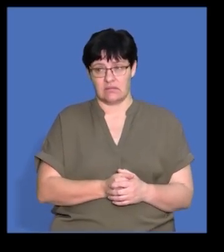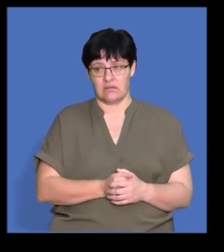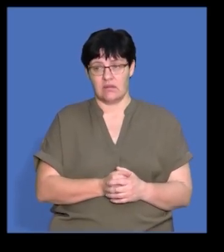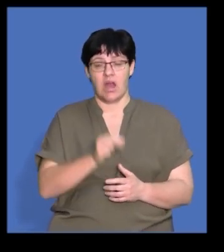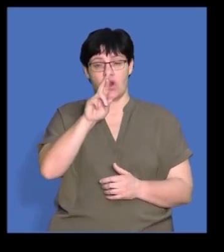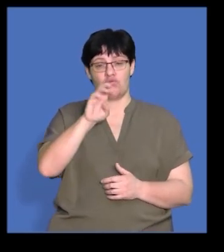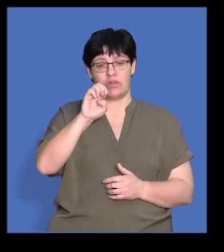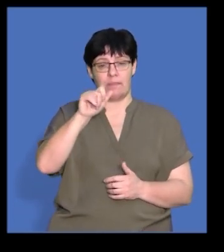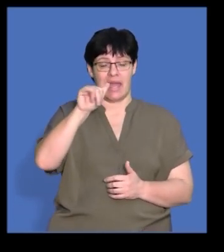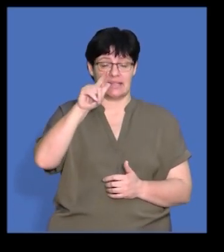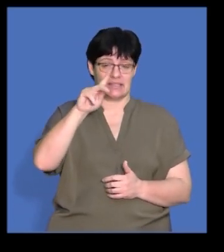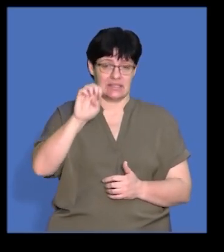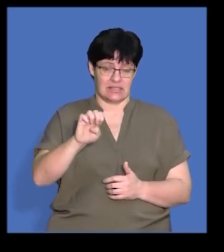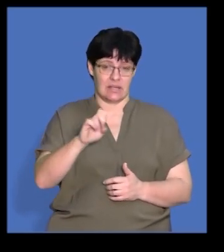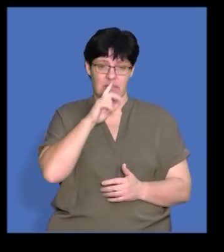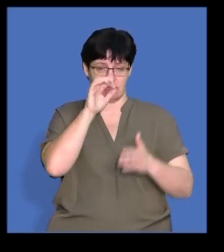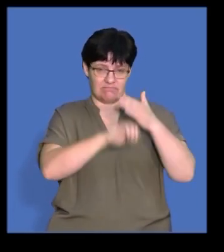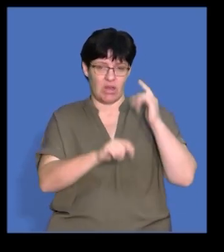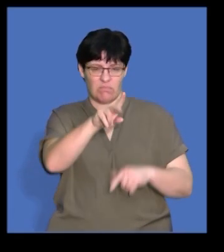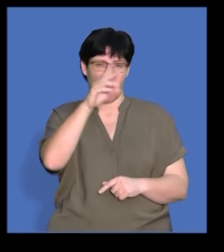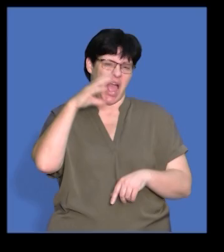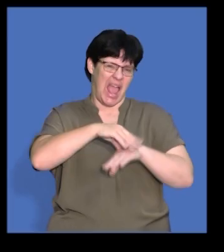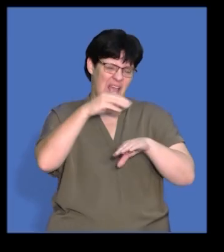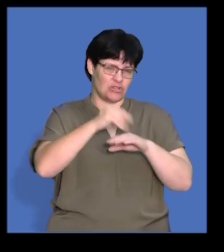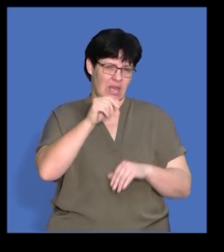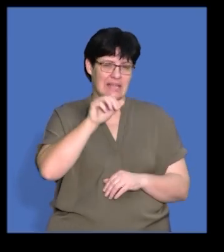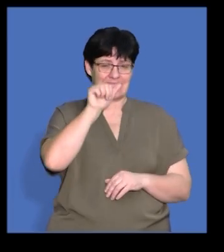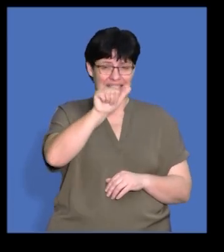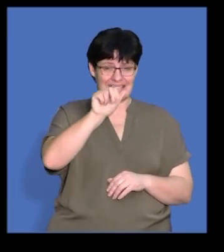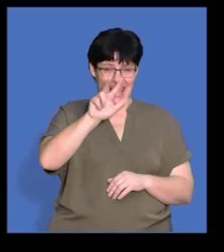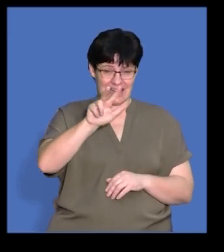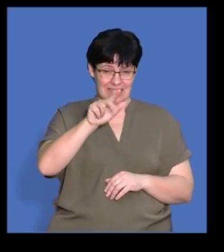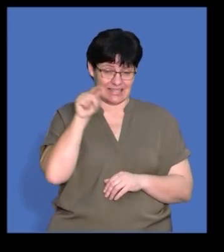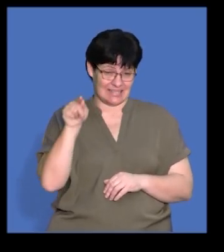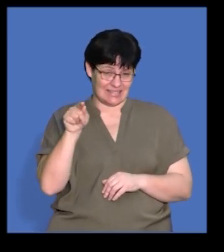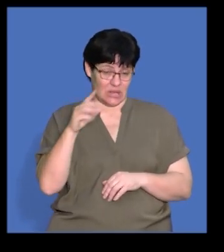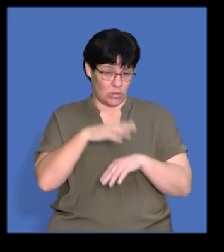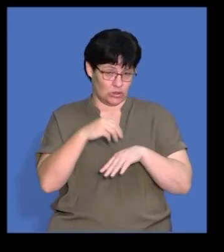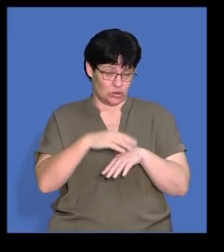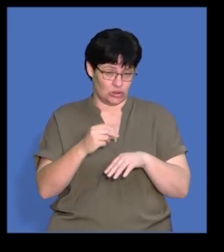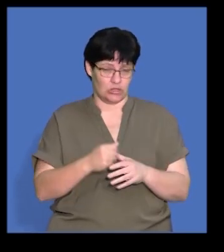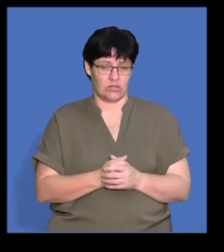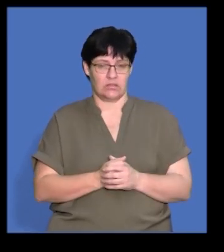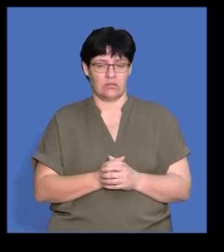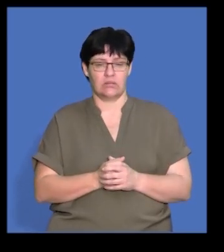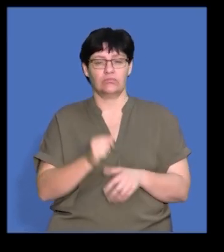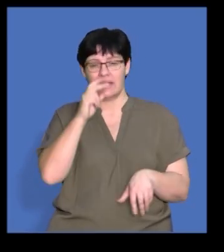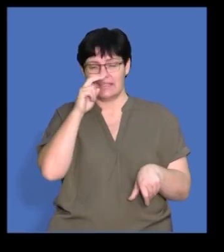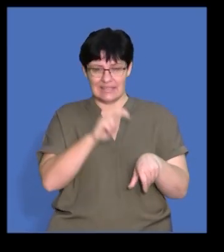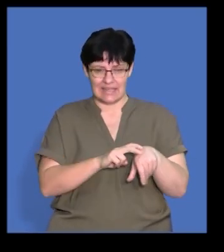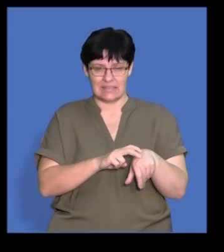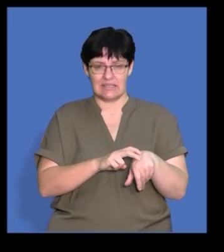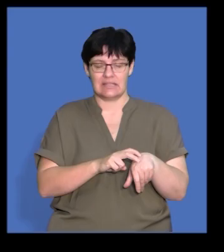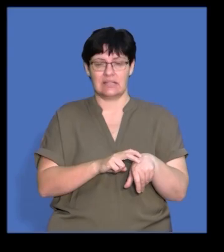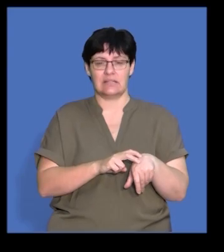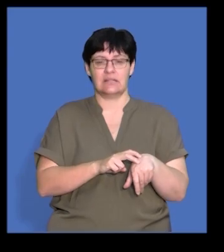a rebate, we need to look at his age. And if you remember correctly, he was 68 years old. So, he needs to get a rebate of